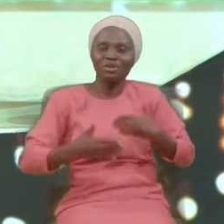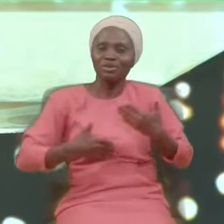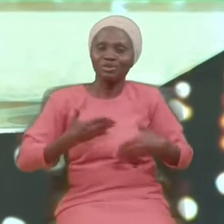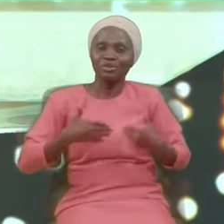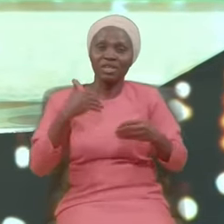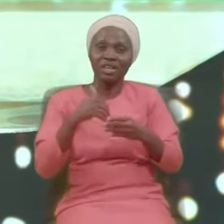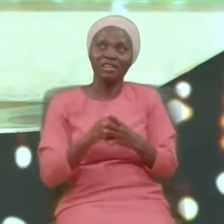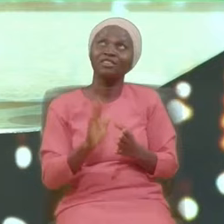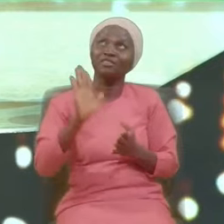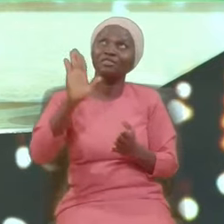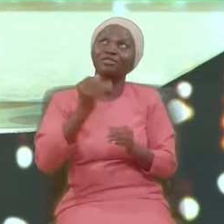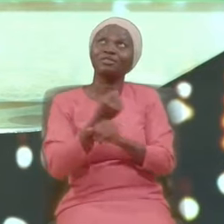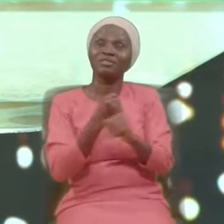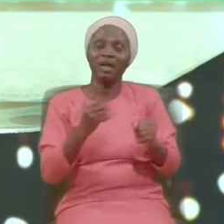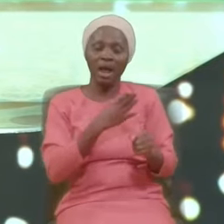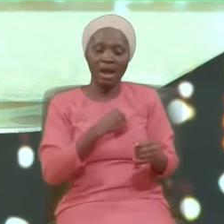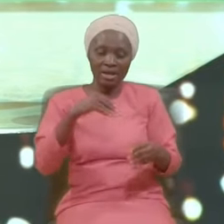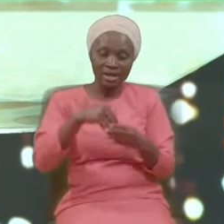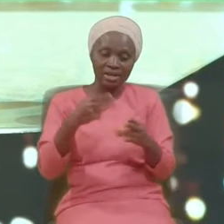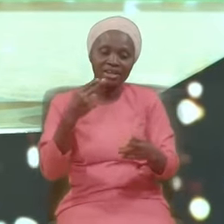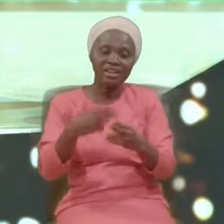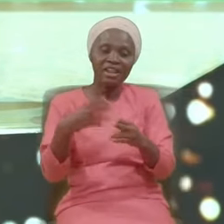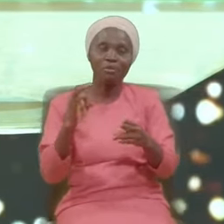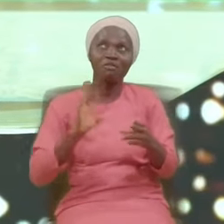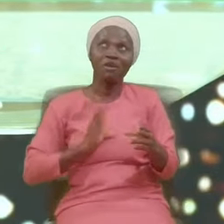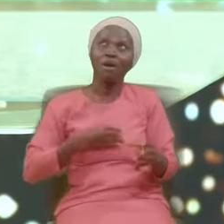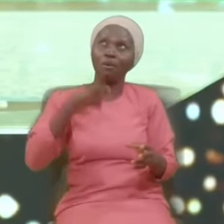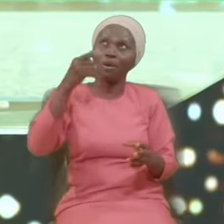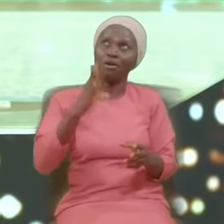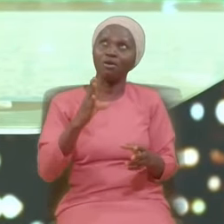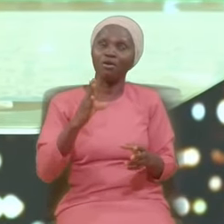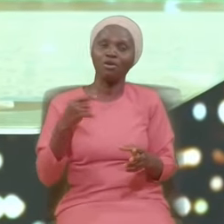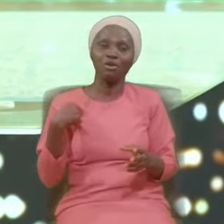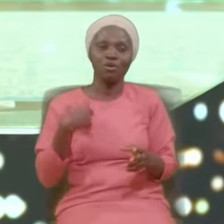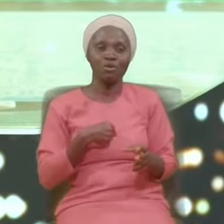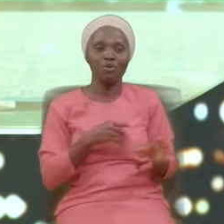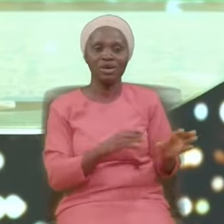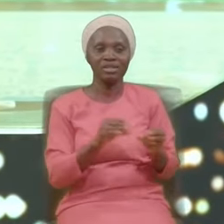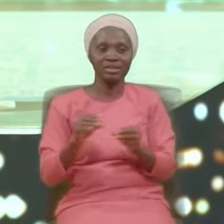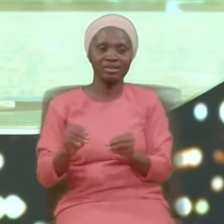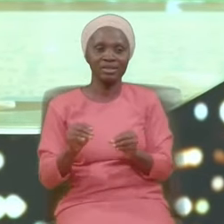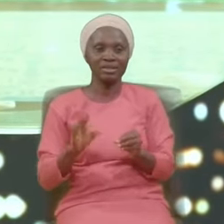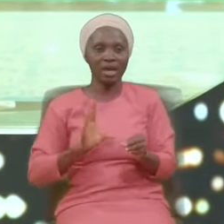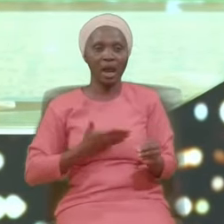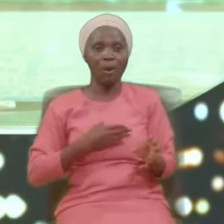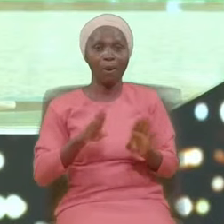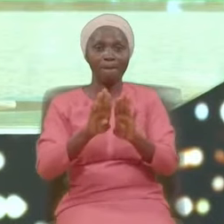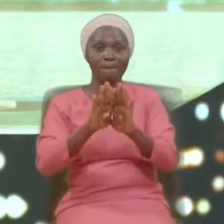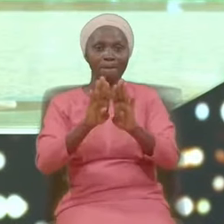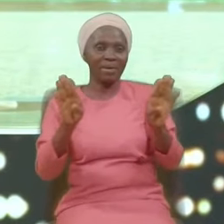in the name of our God, we will set up our banners. Look at this one.